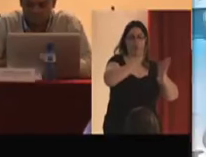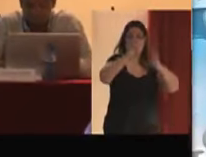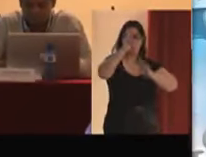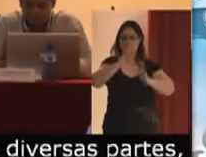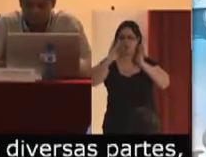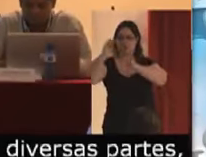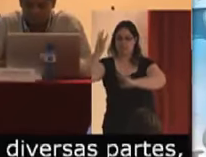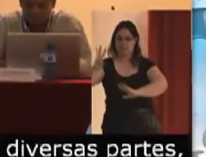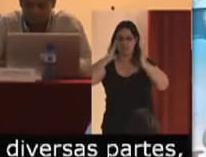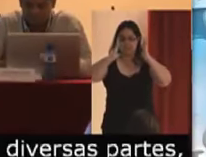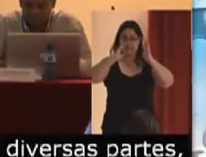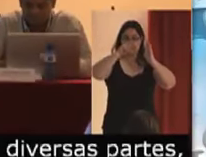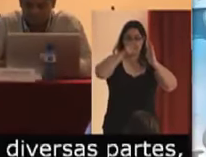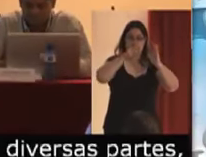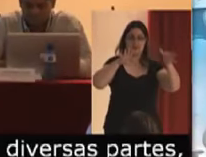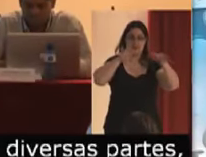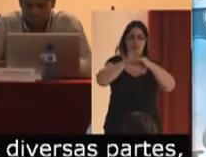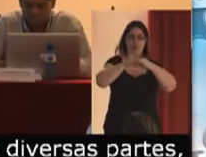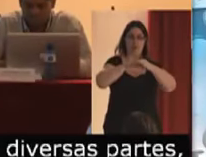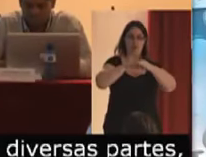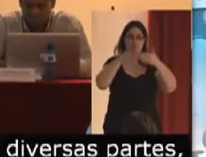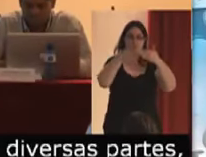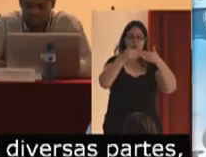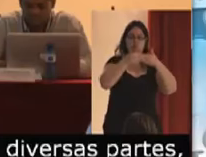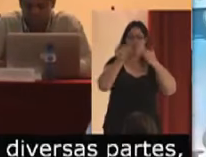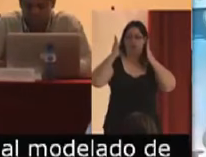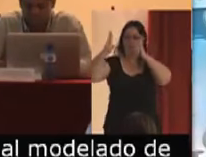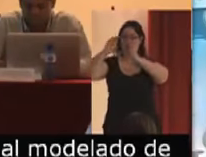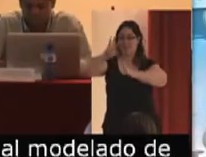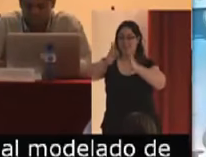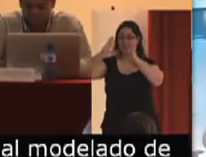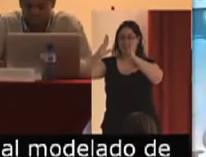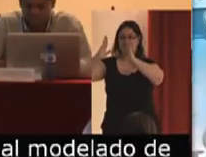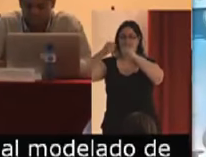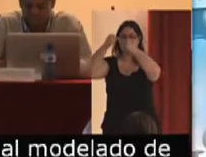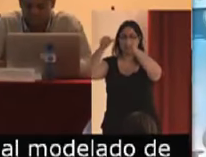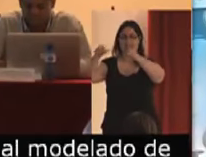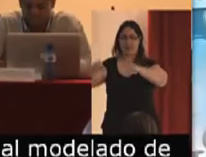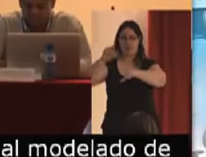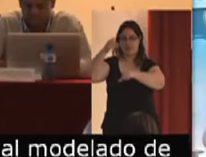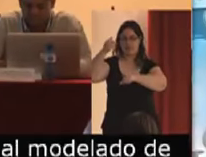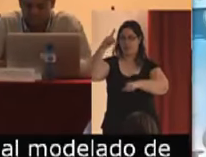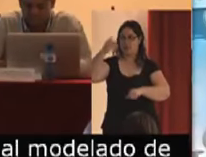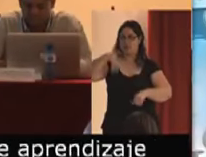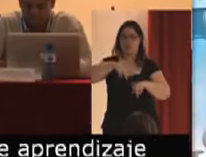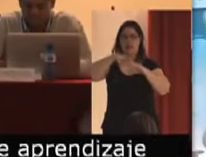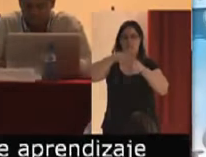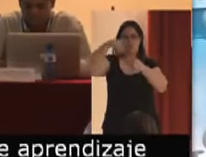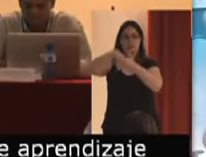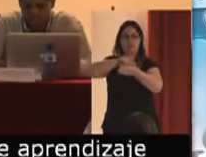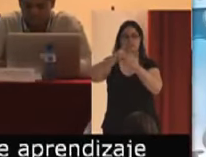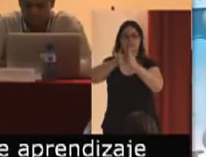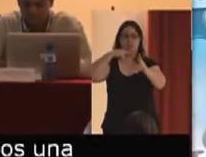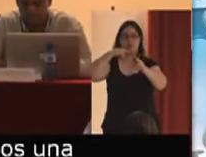3 parts. 2 is about user modeling, 3 the learning objects RD. We have a